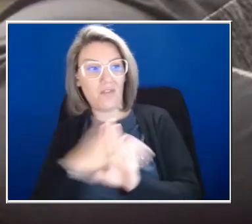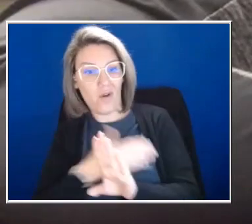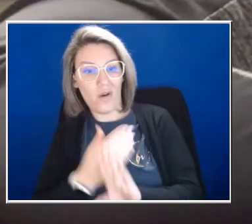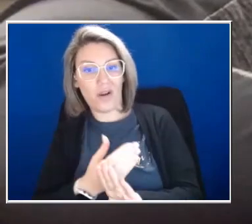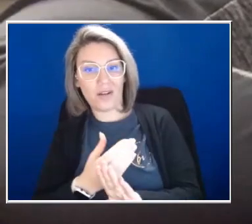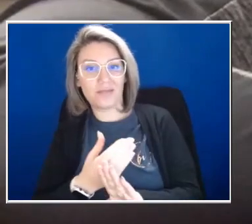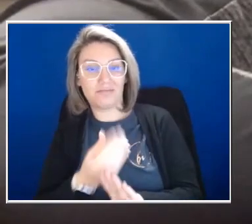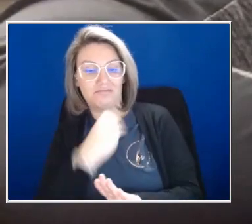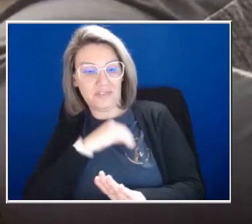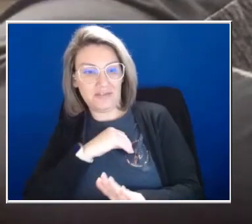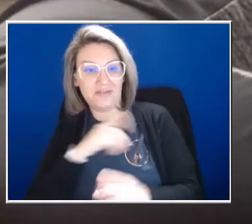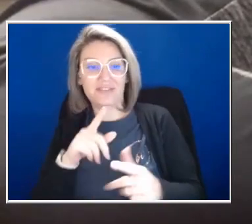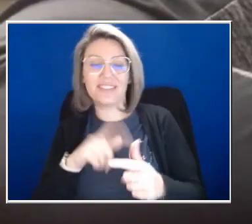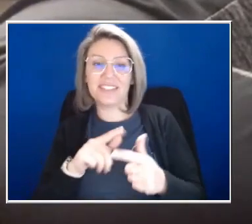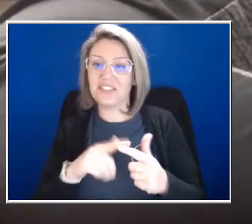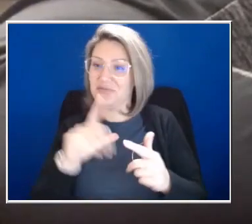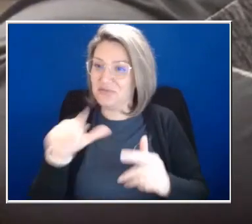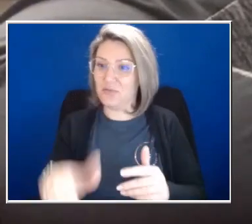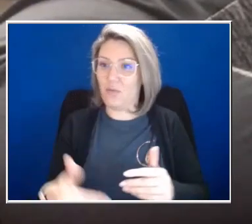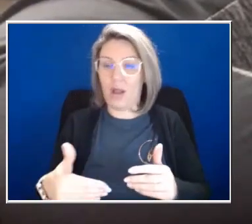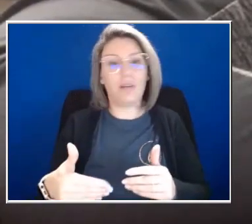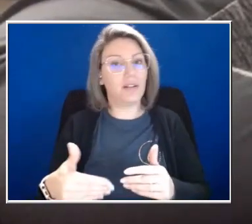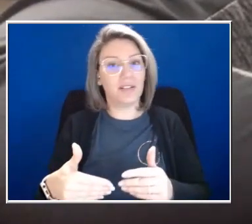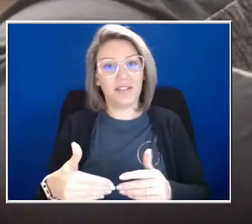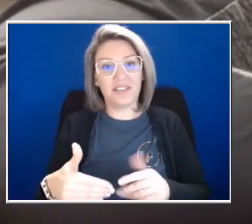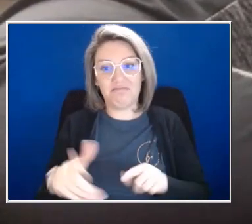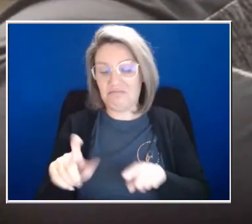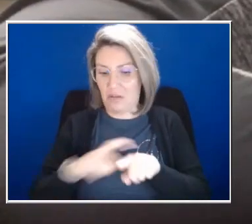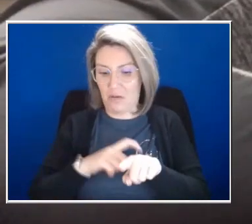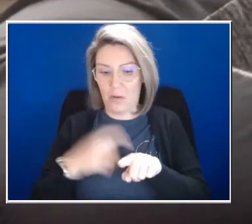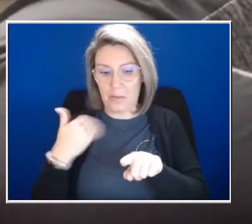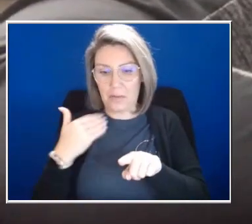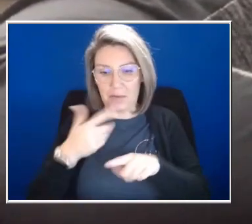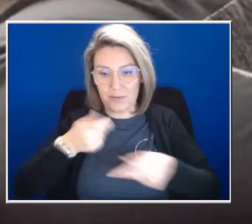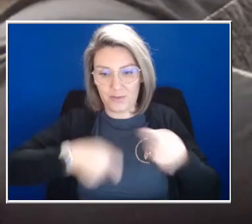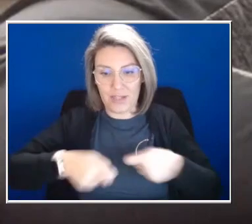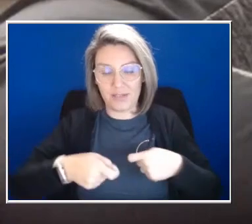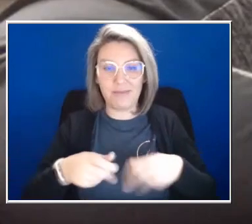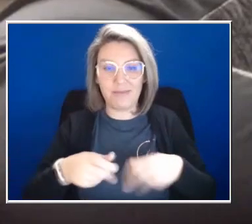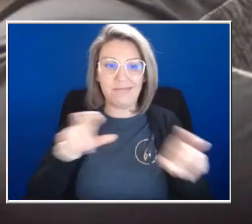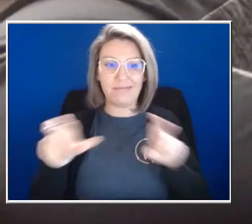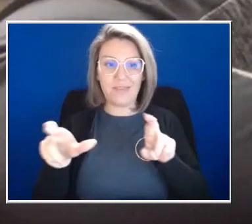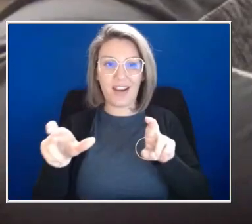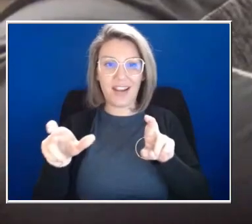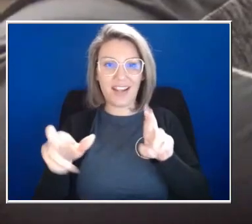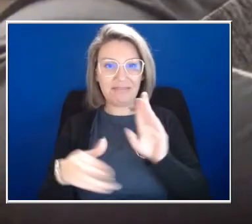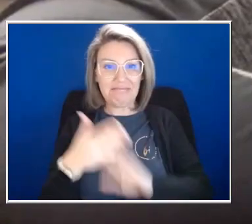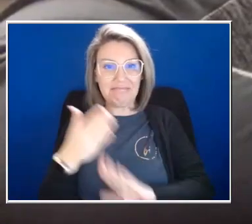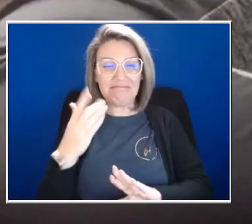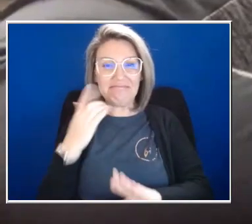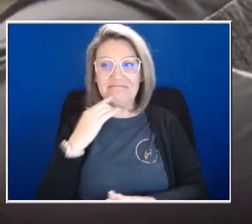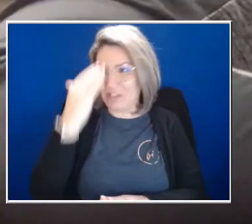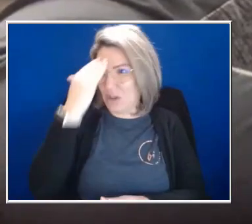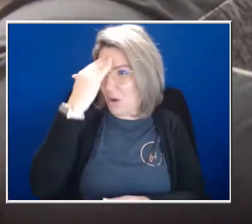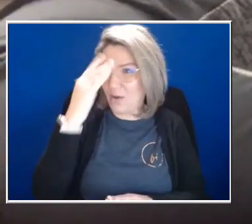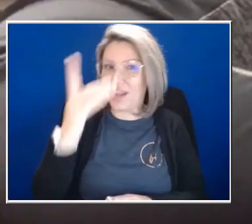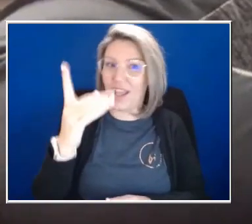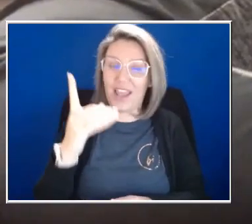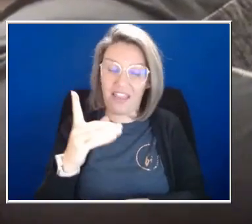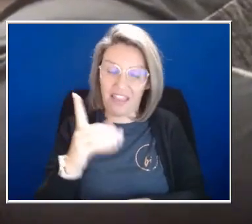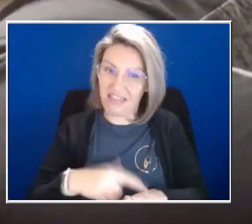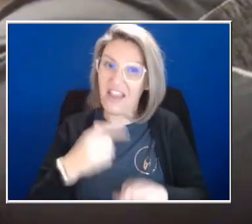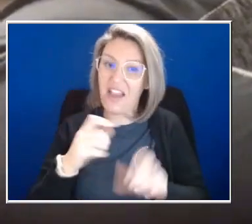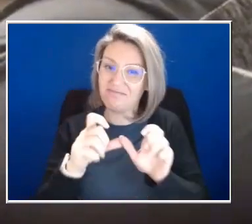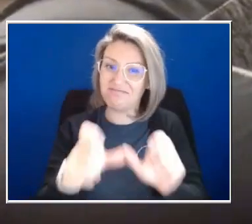welcomed thing for me to get the call for the transplant, and knowing that, yeah, it may be a long